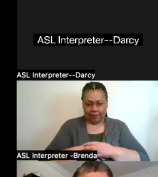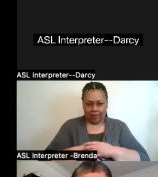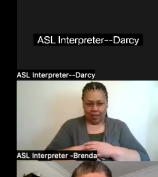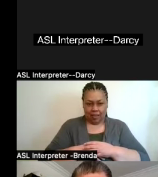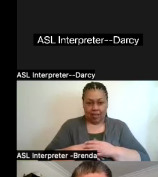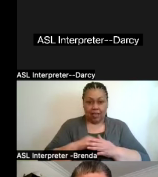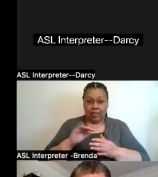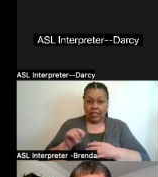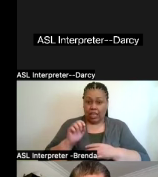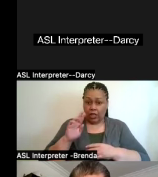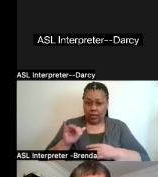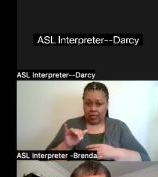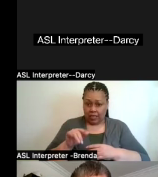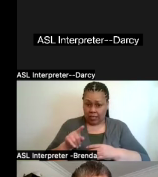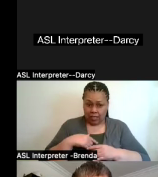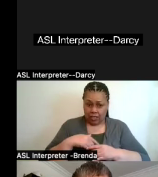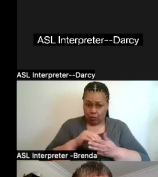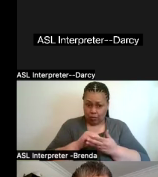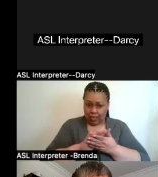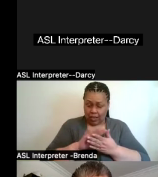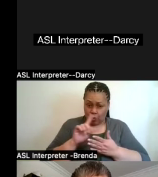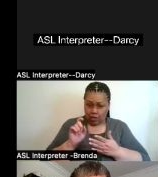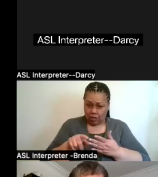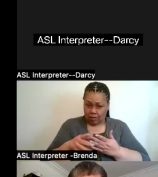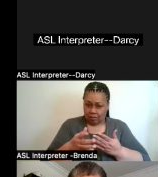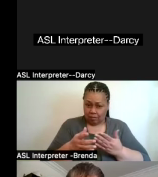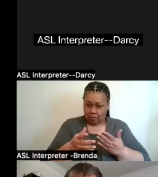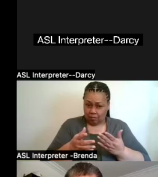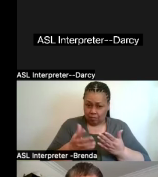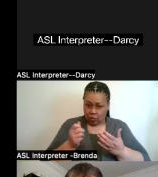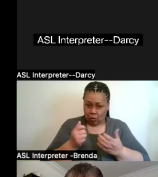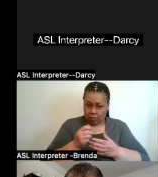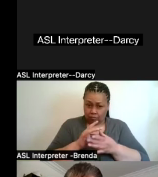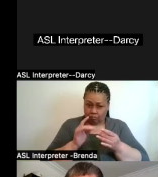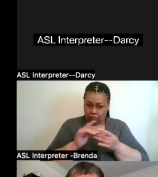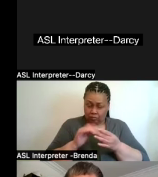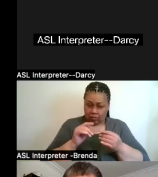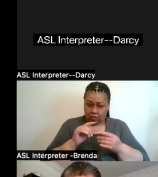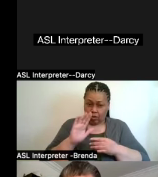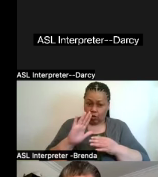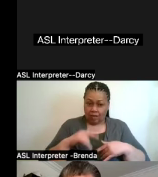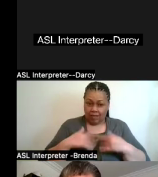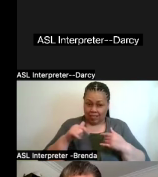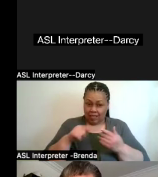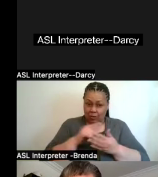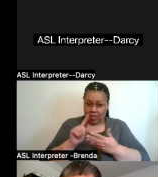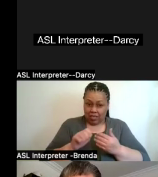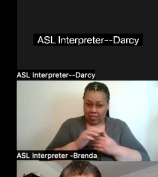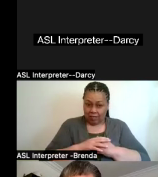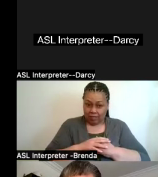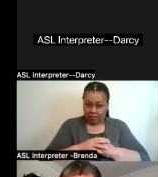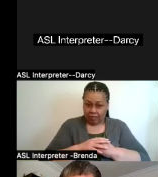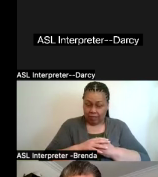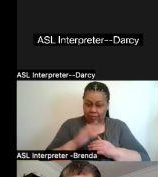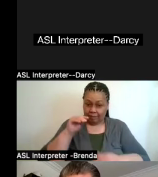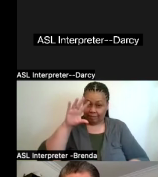Jerry, you put in the Q&A. You want to share about your event this weekend? You can turn your camera